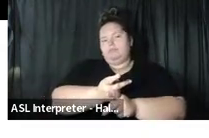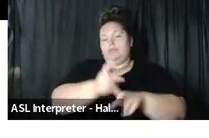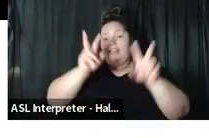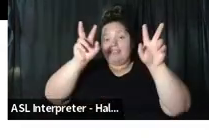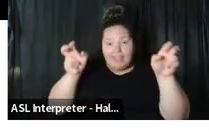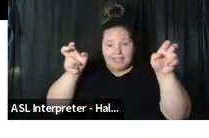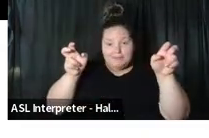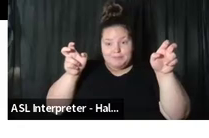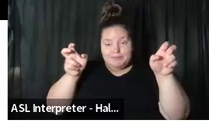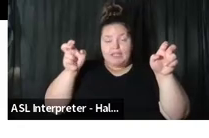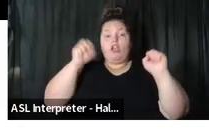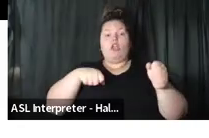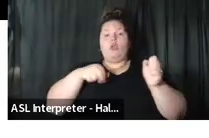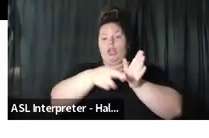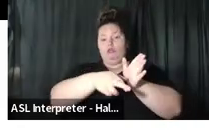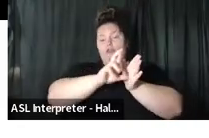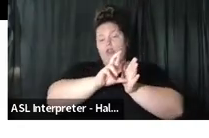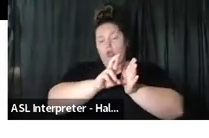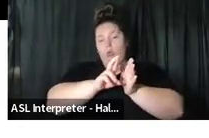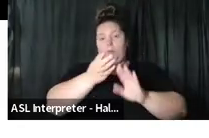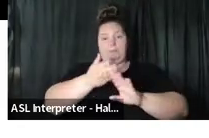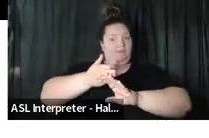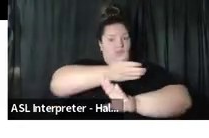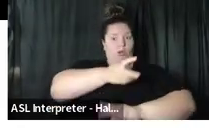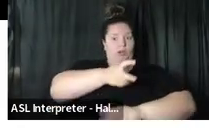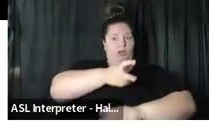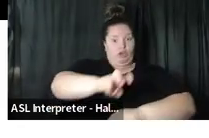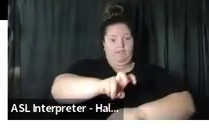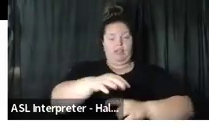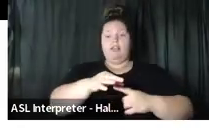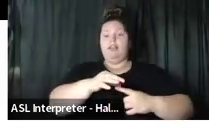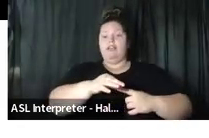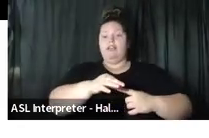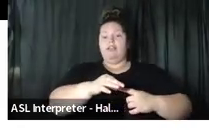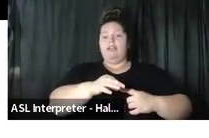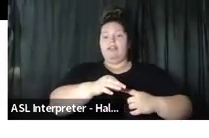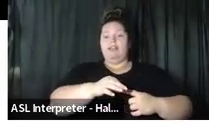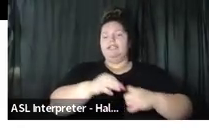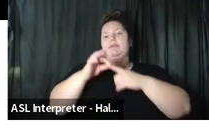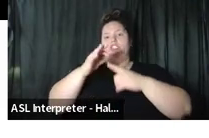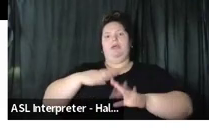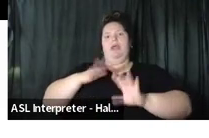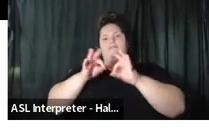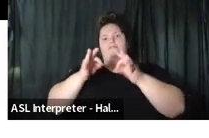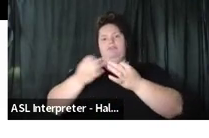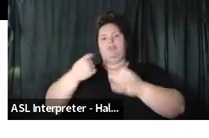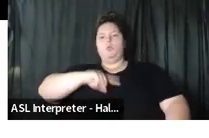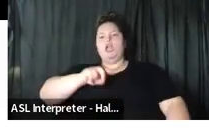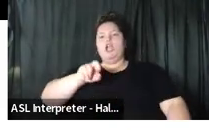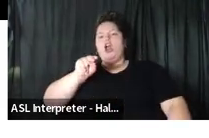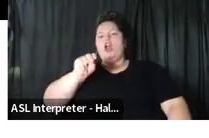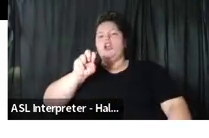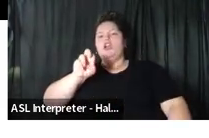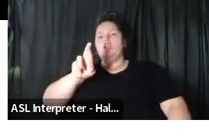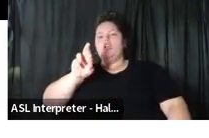things that you can review before you travel somewhere, especially like my family is a neurodivergent family. And we're very anxious. So for us to be